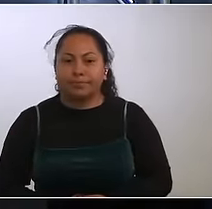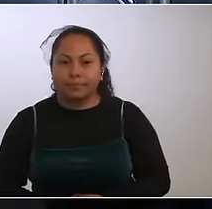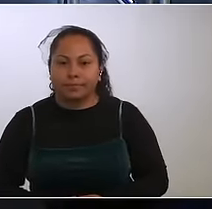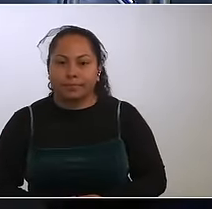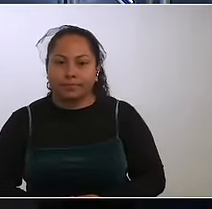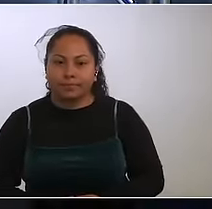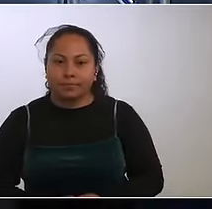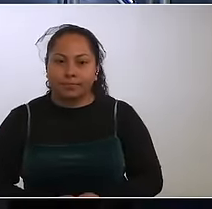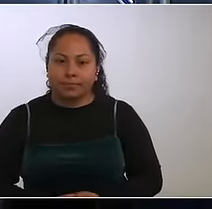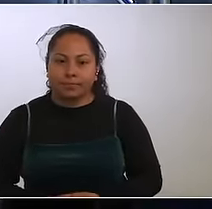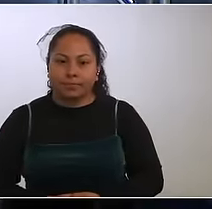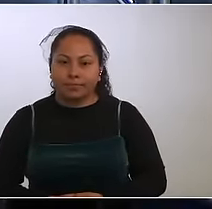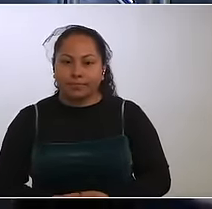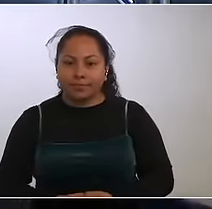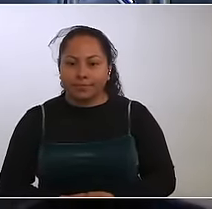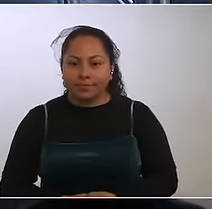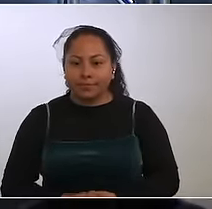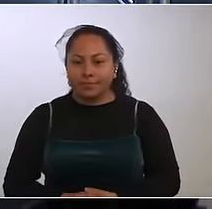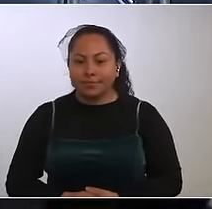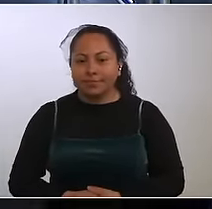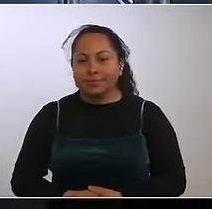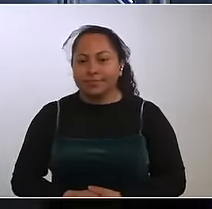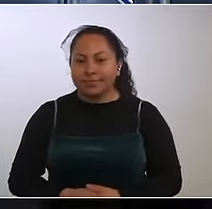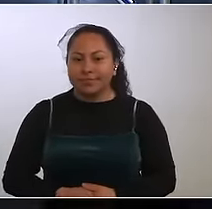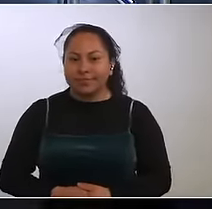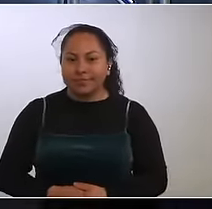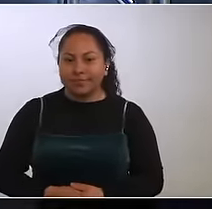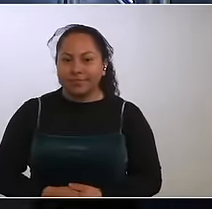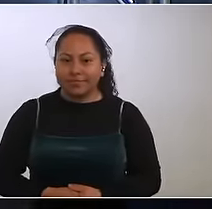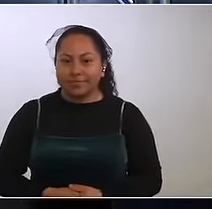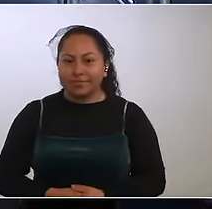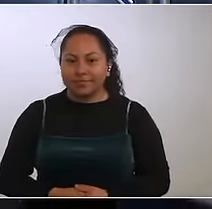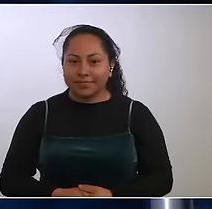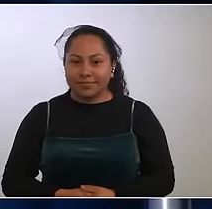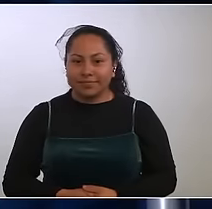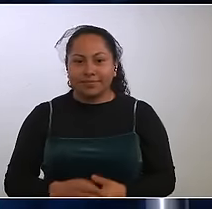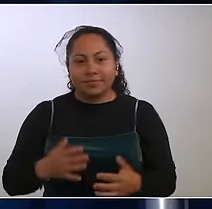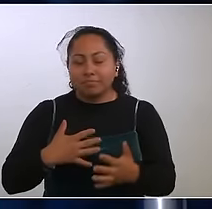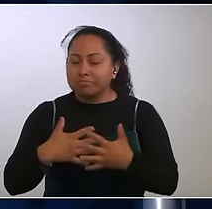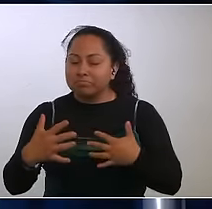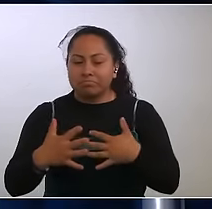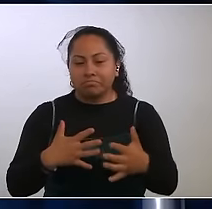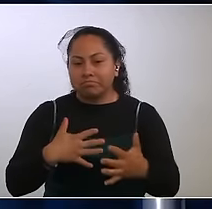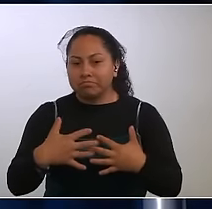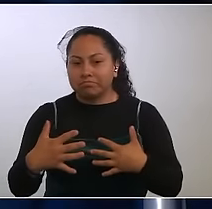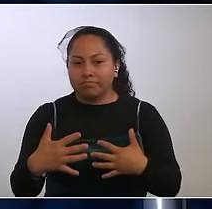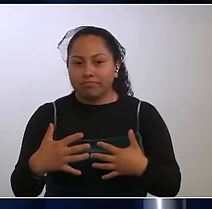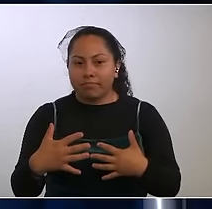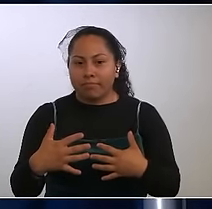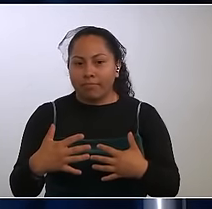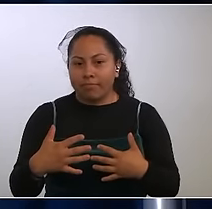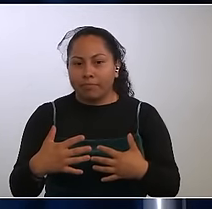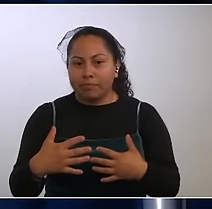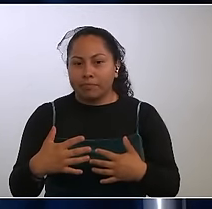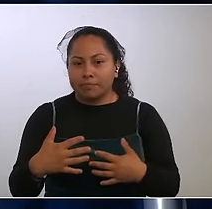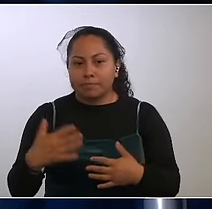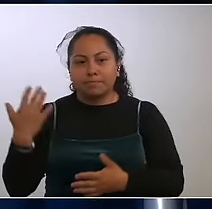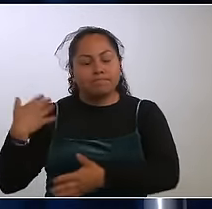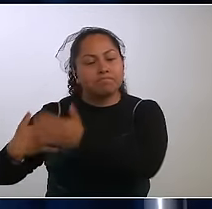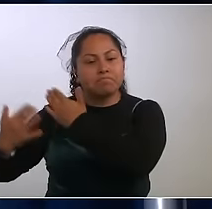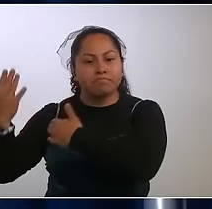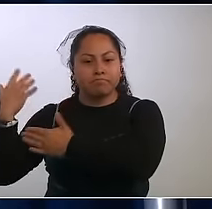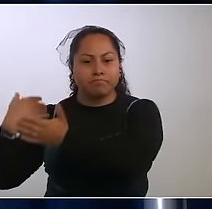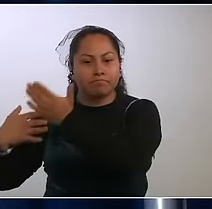See? I don't care what your background is, cual sea tu trasfondo. En ti, Dios ha puesto unos dones tan poderosos.